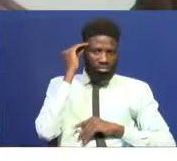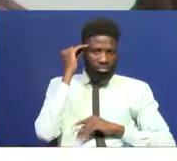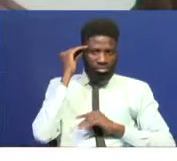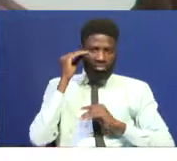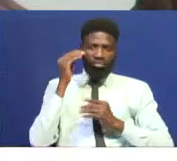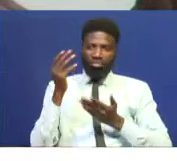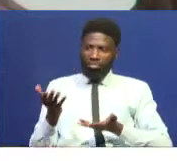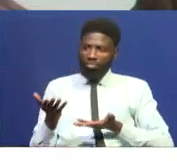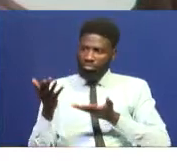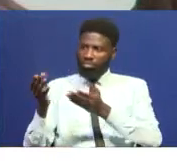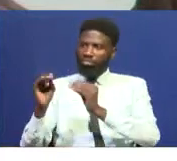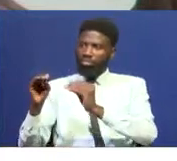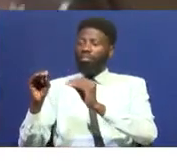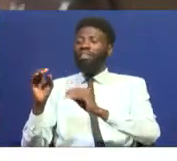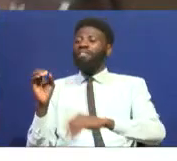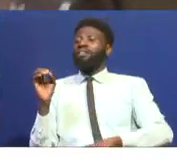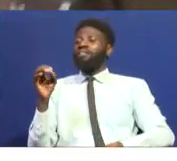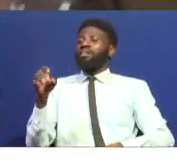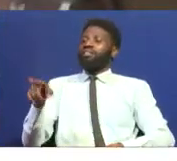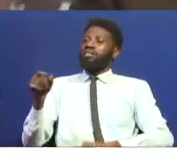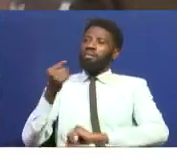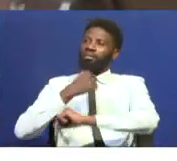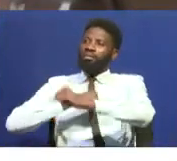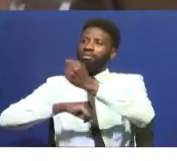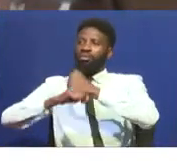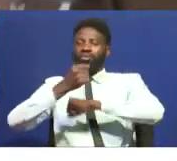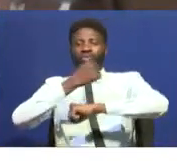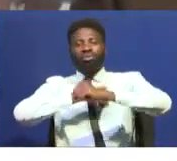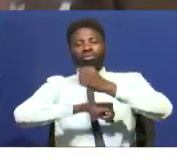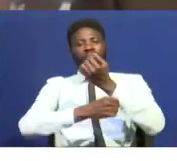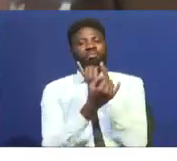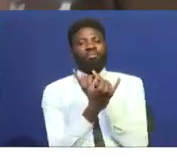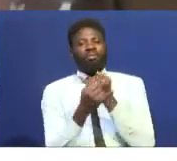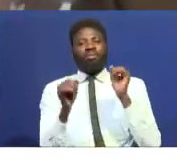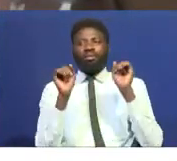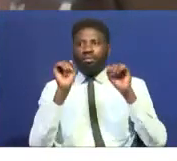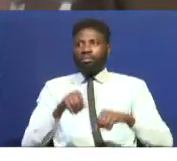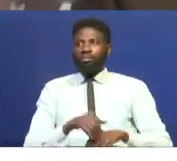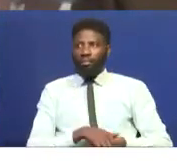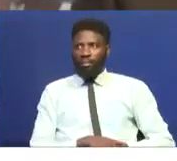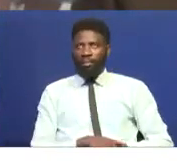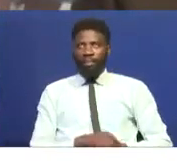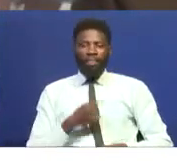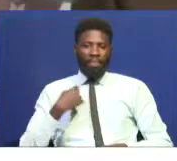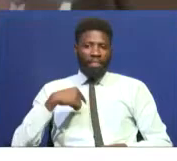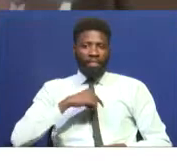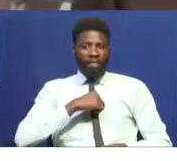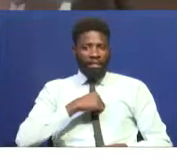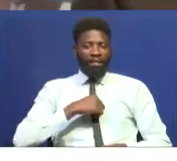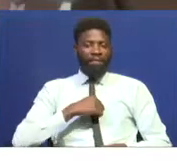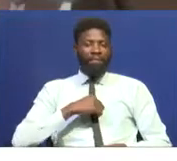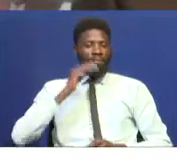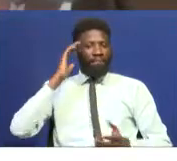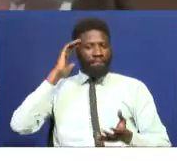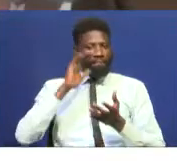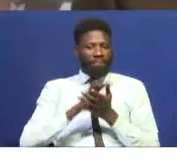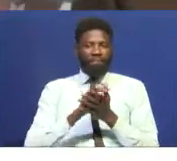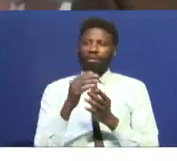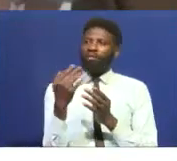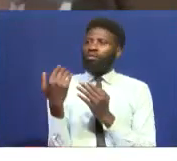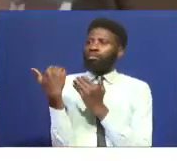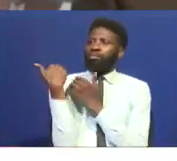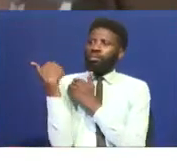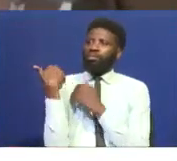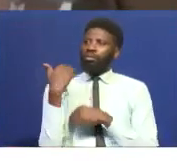day, they can do it themselves. We believe it's also part of our role to make sure that we bring this new tech